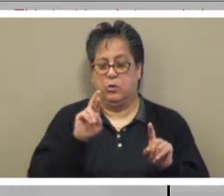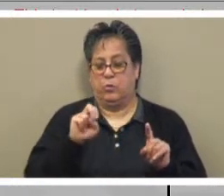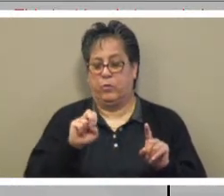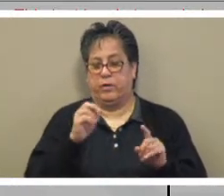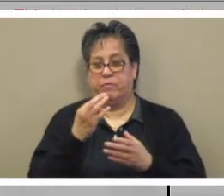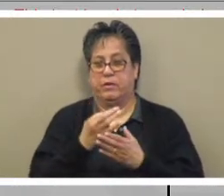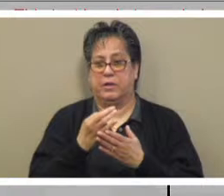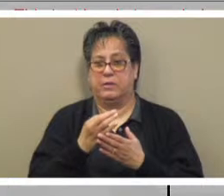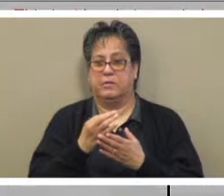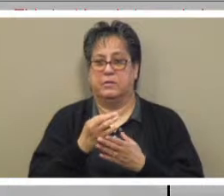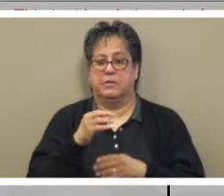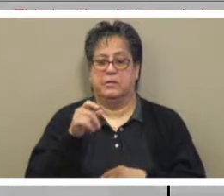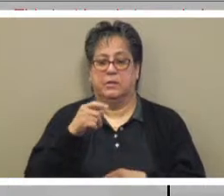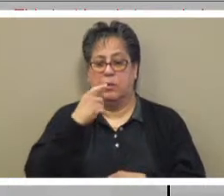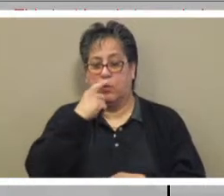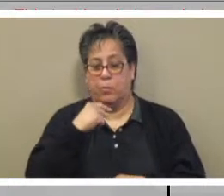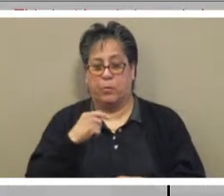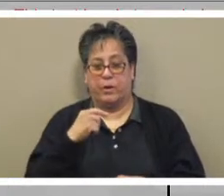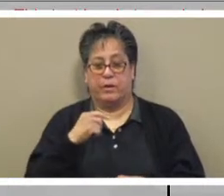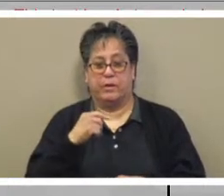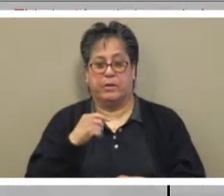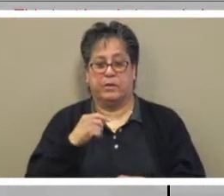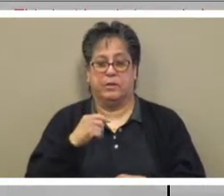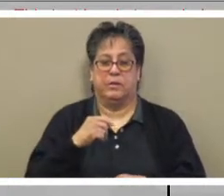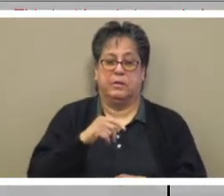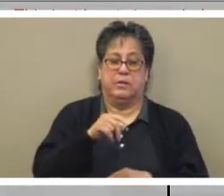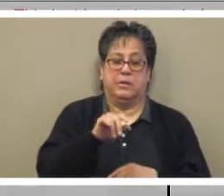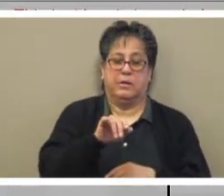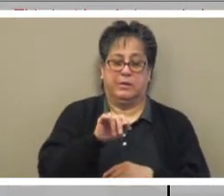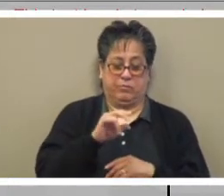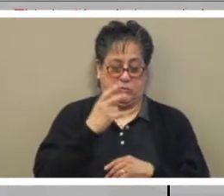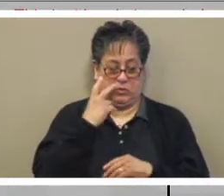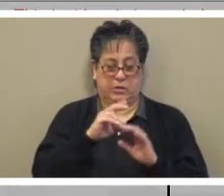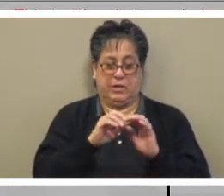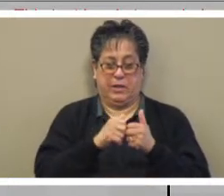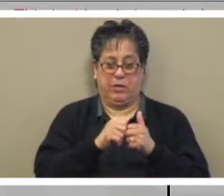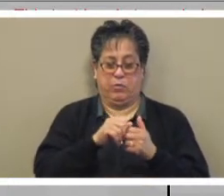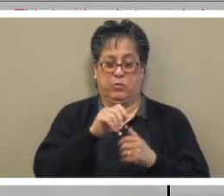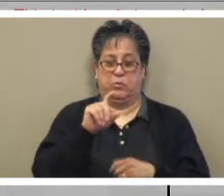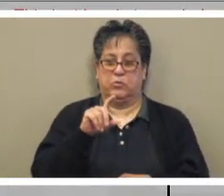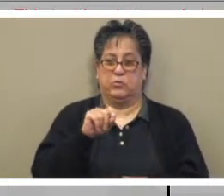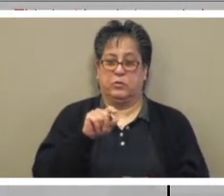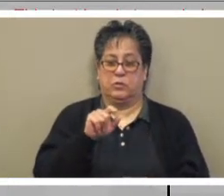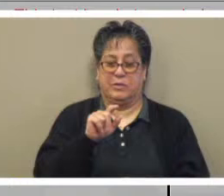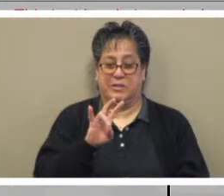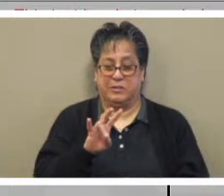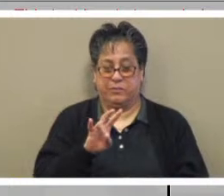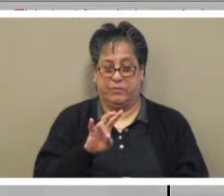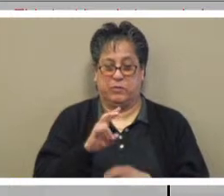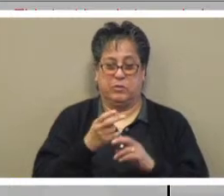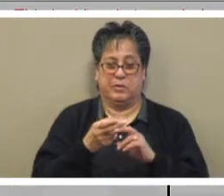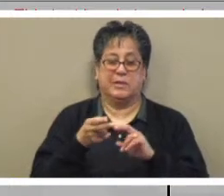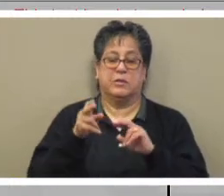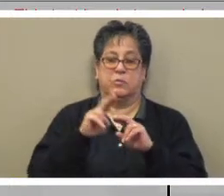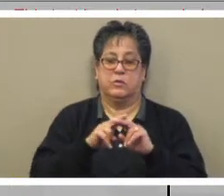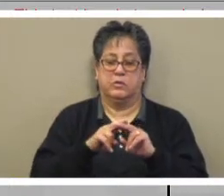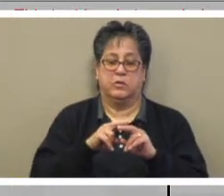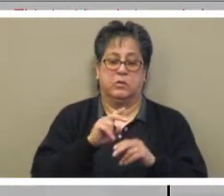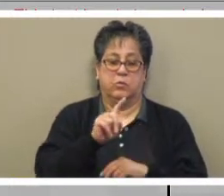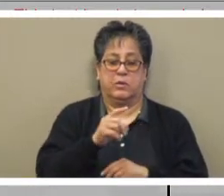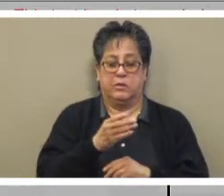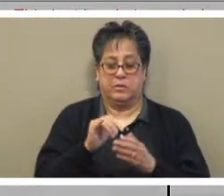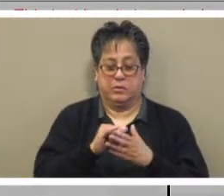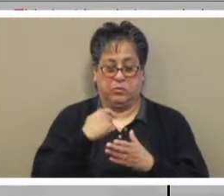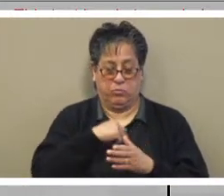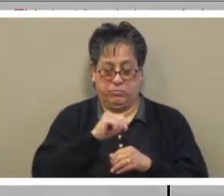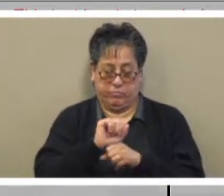refinancing and the defeasance is the red line. And you'll see really, again, how do we plug that FY27 large increases were really one of the things that we've been working